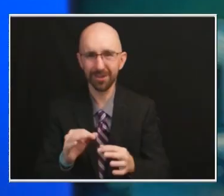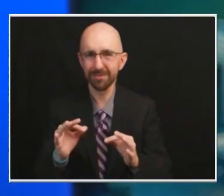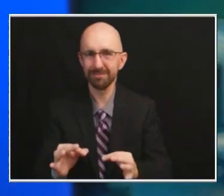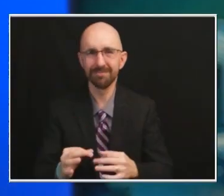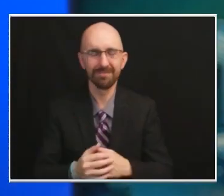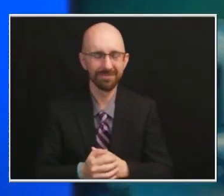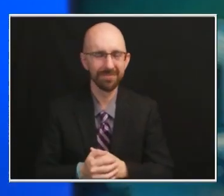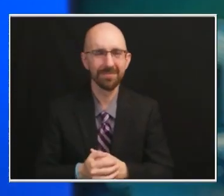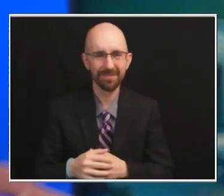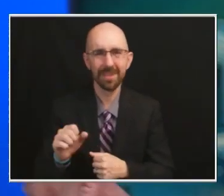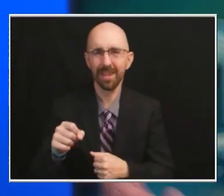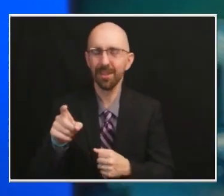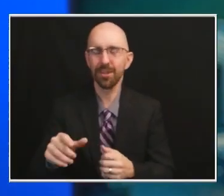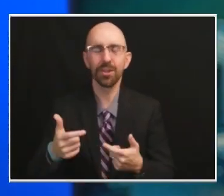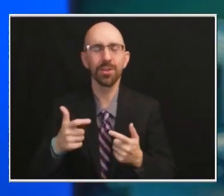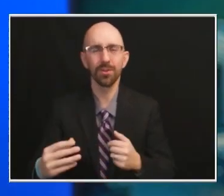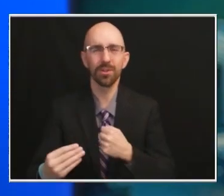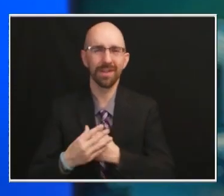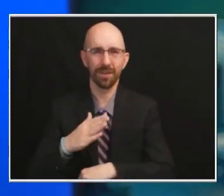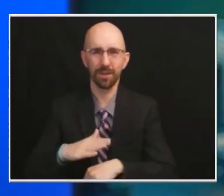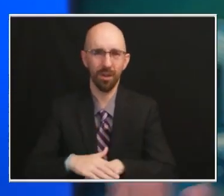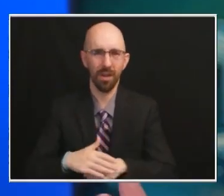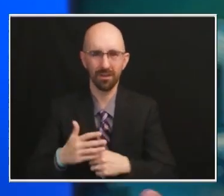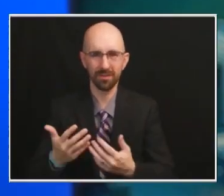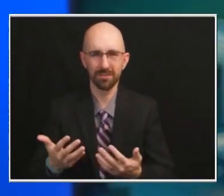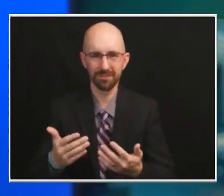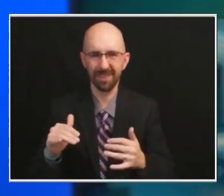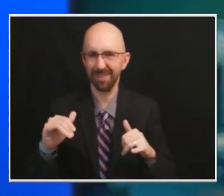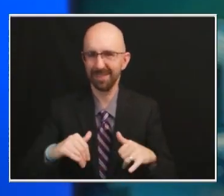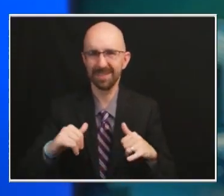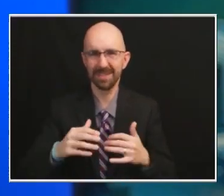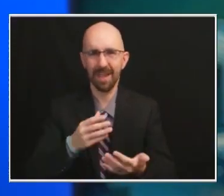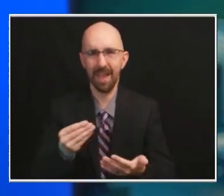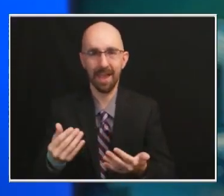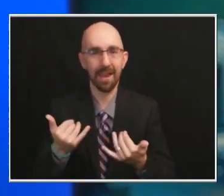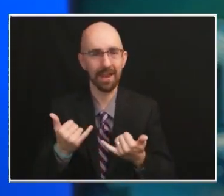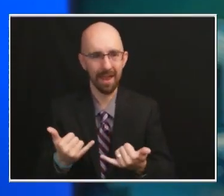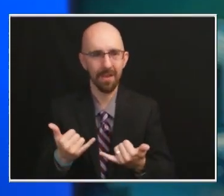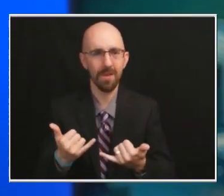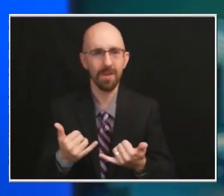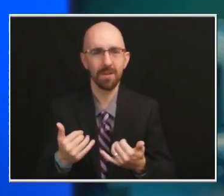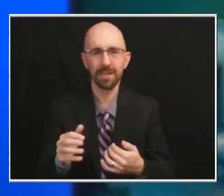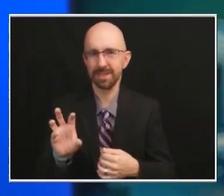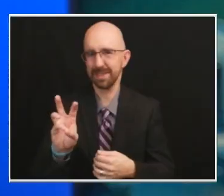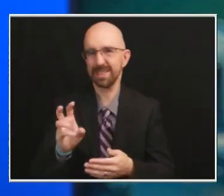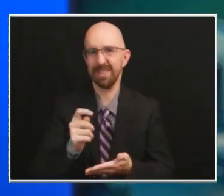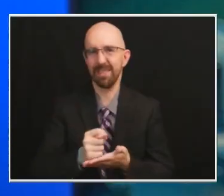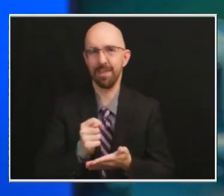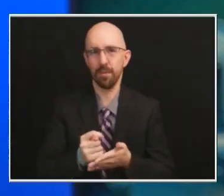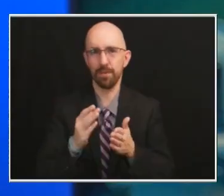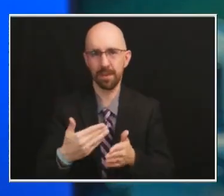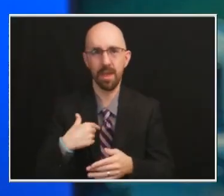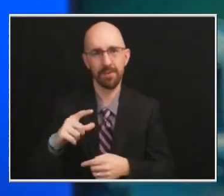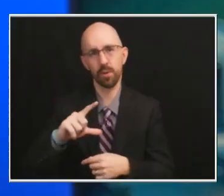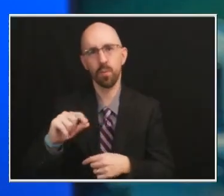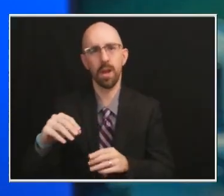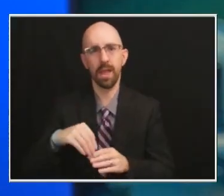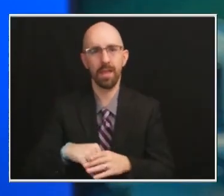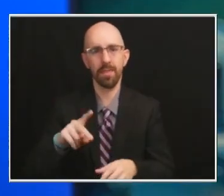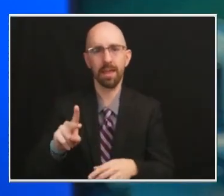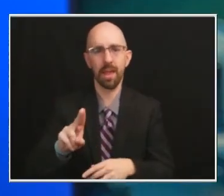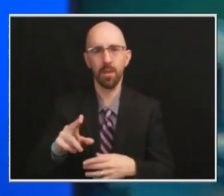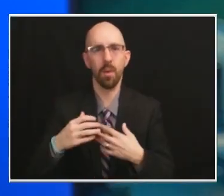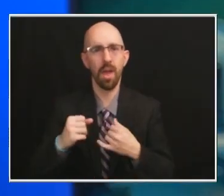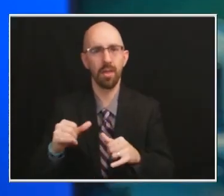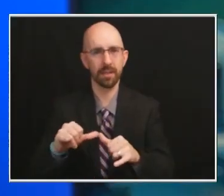she was a huge influence on this, and now we have 6 therapists. There's 20 within the KU Health System. That's so